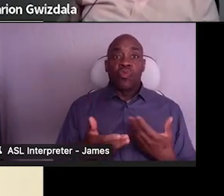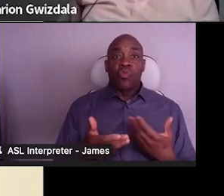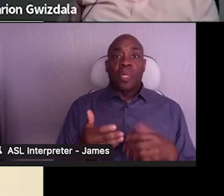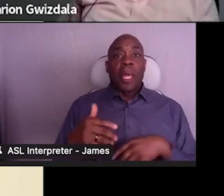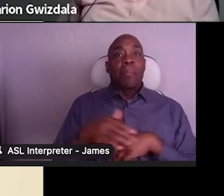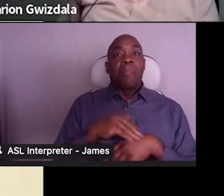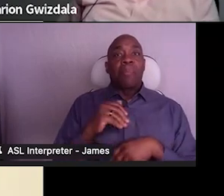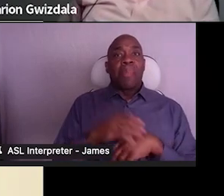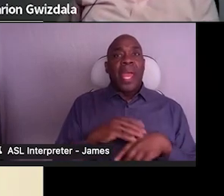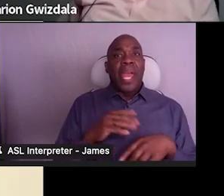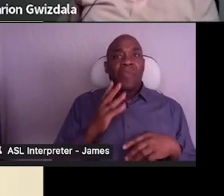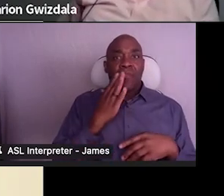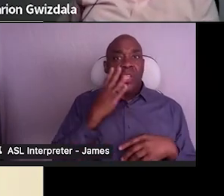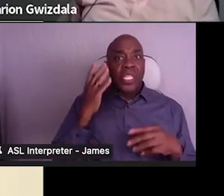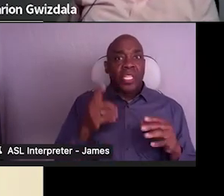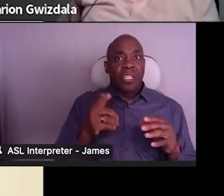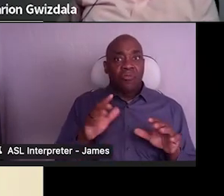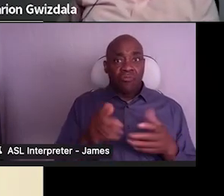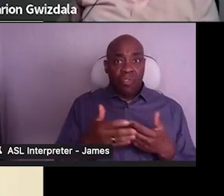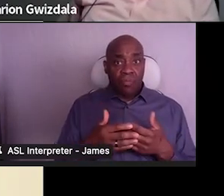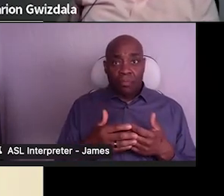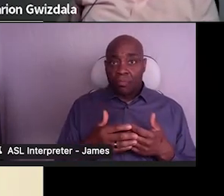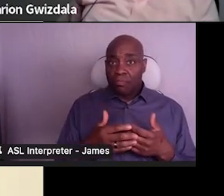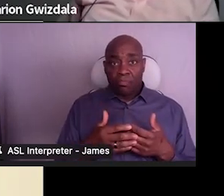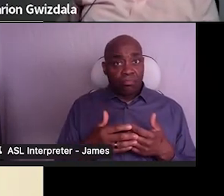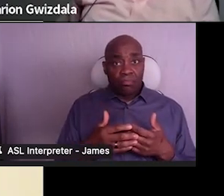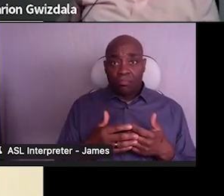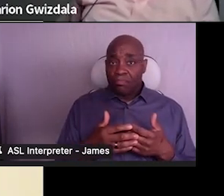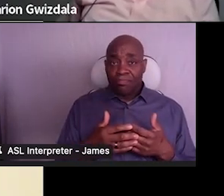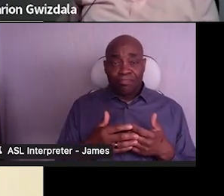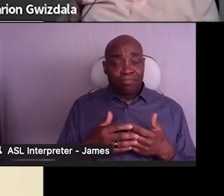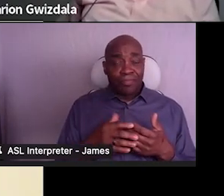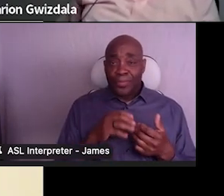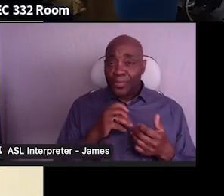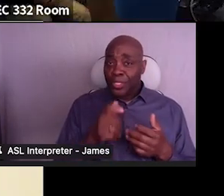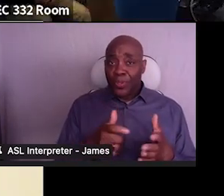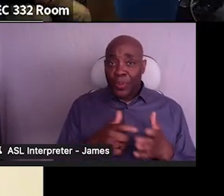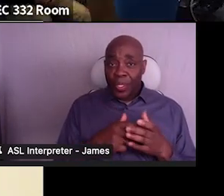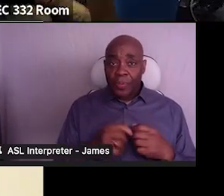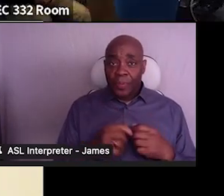accept a room that is a pet-friendly room.